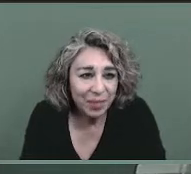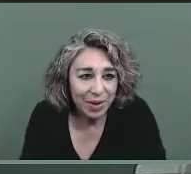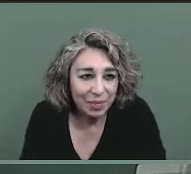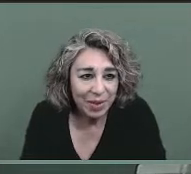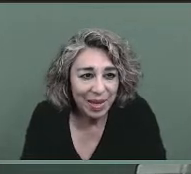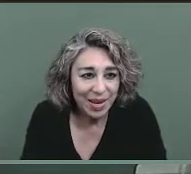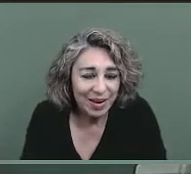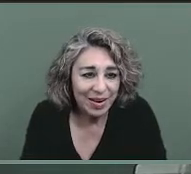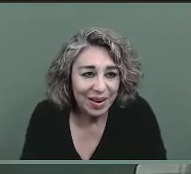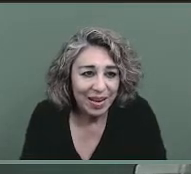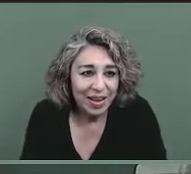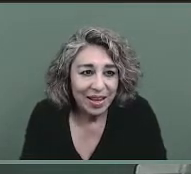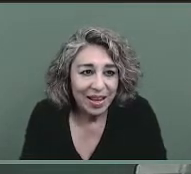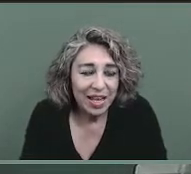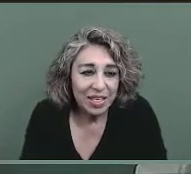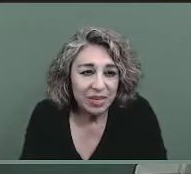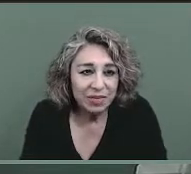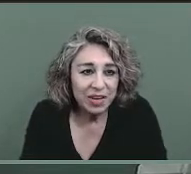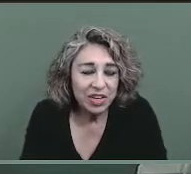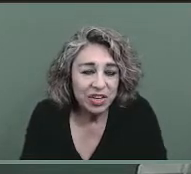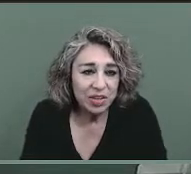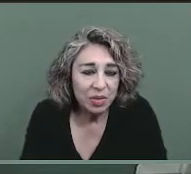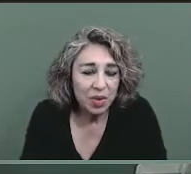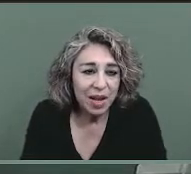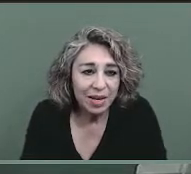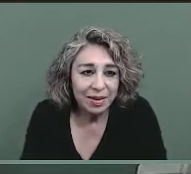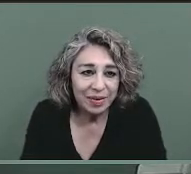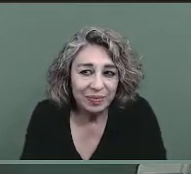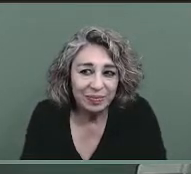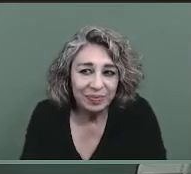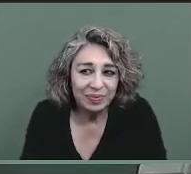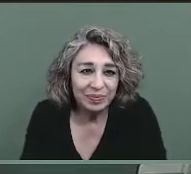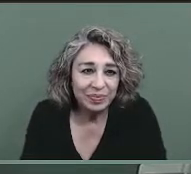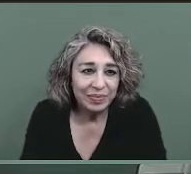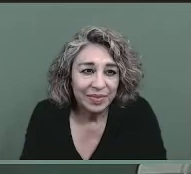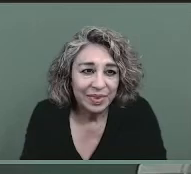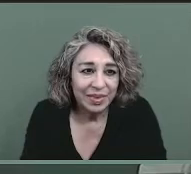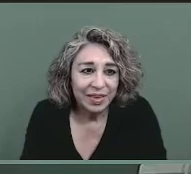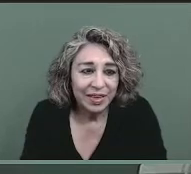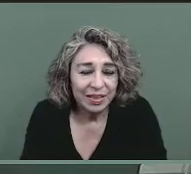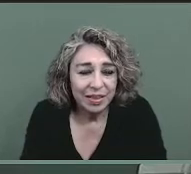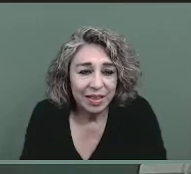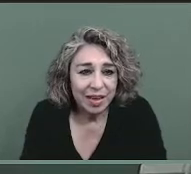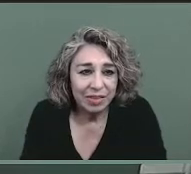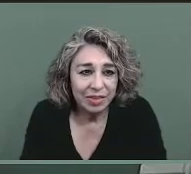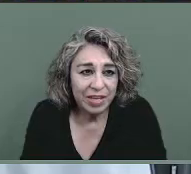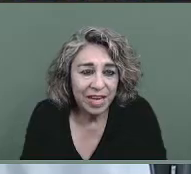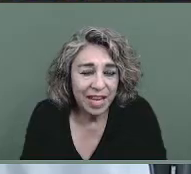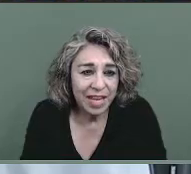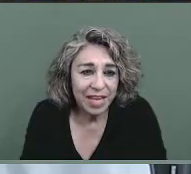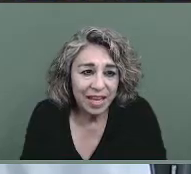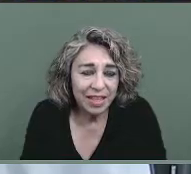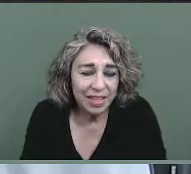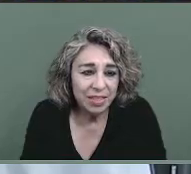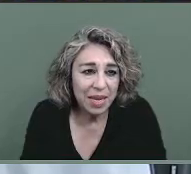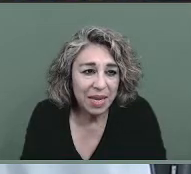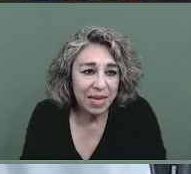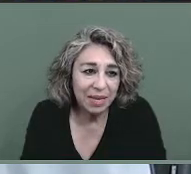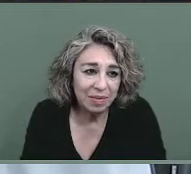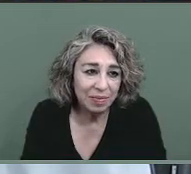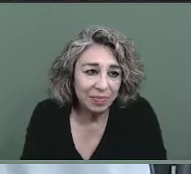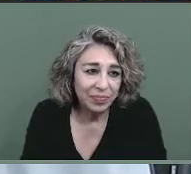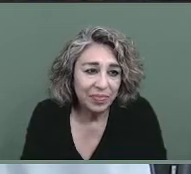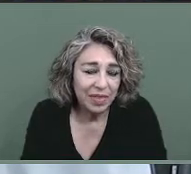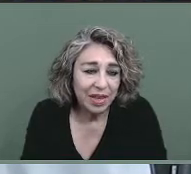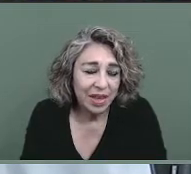happy to be here and to finish the run of today and this meeting